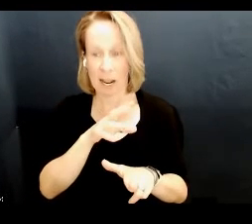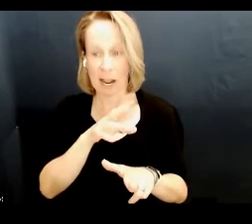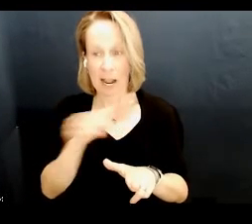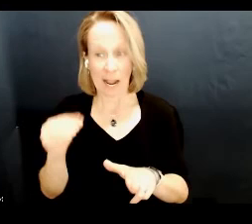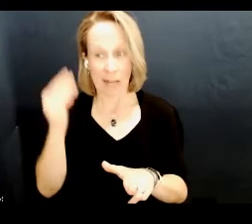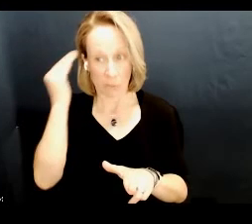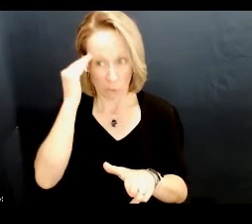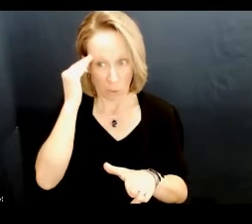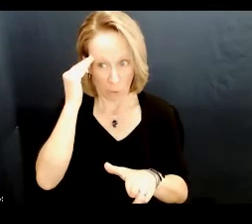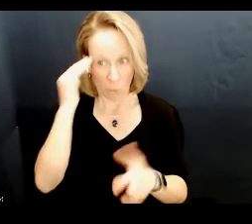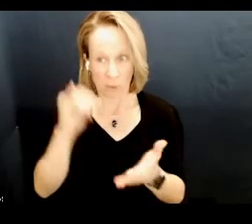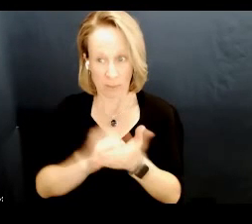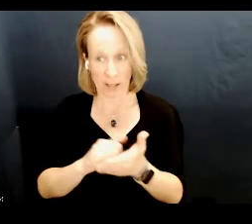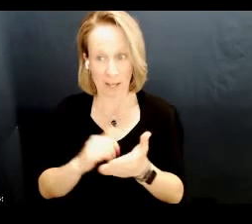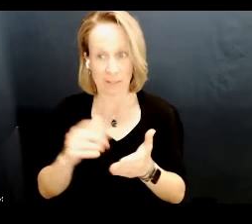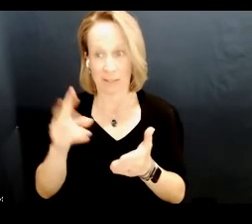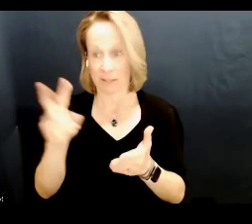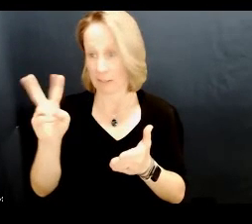with law enforcement.